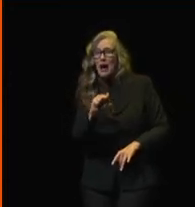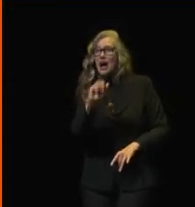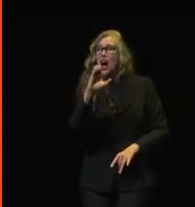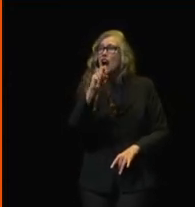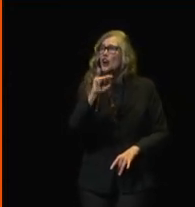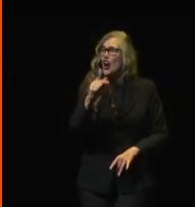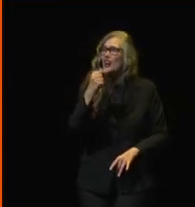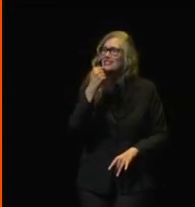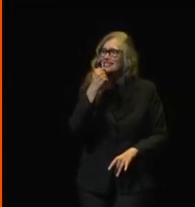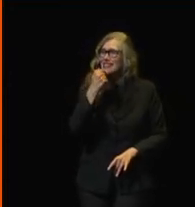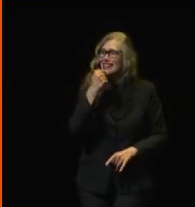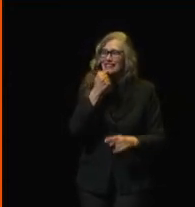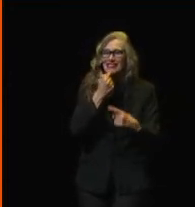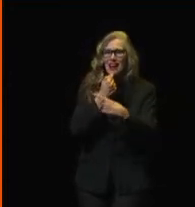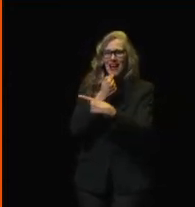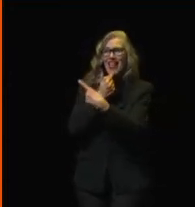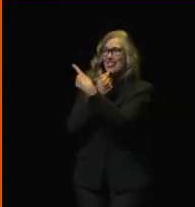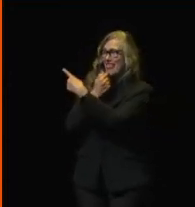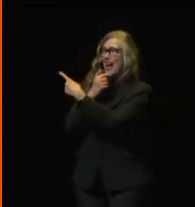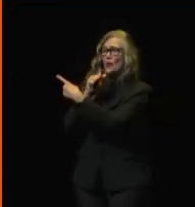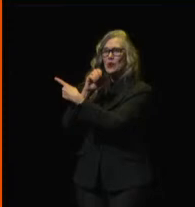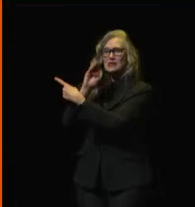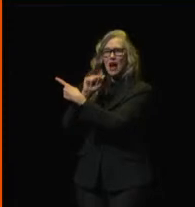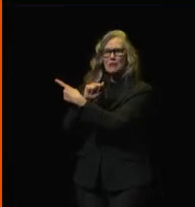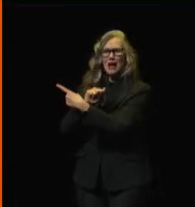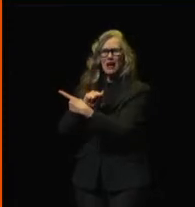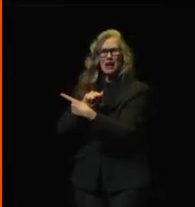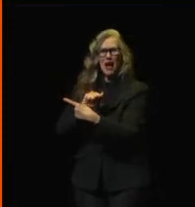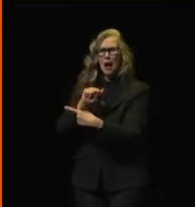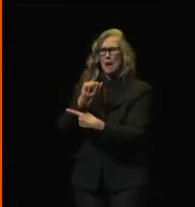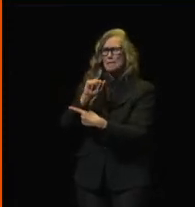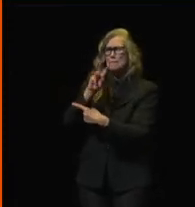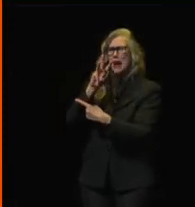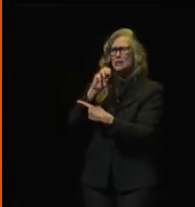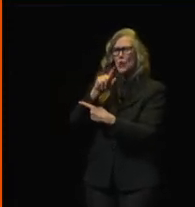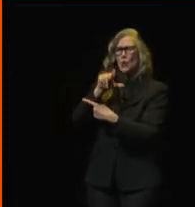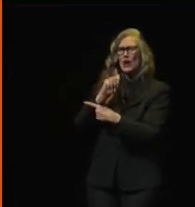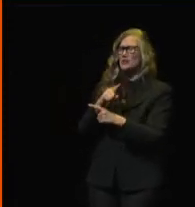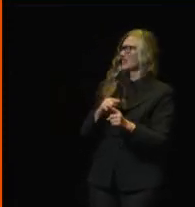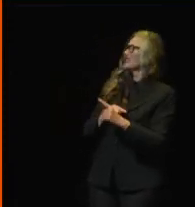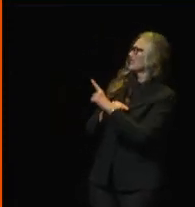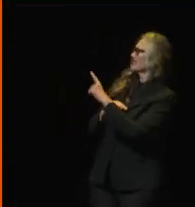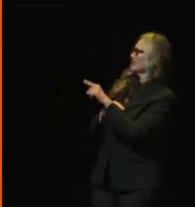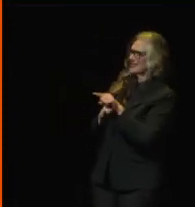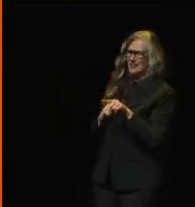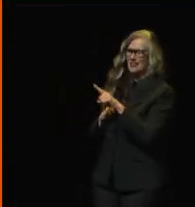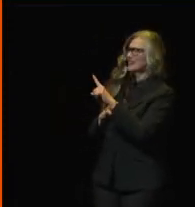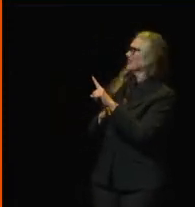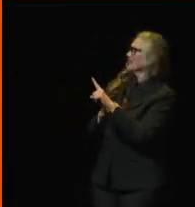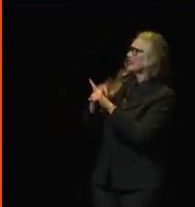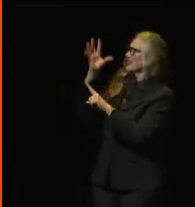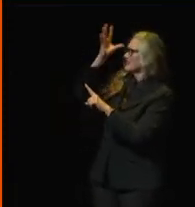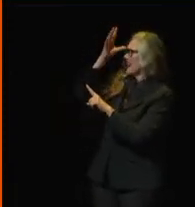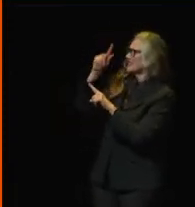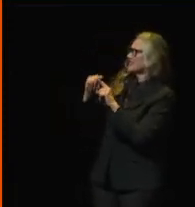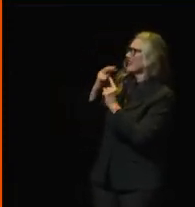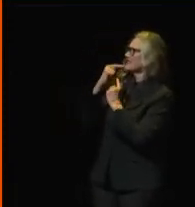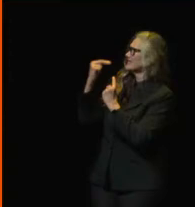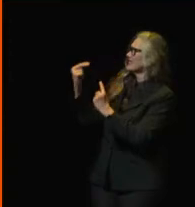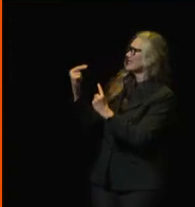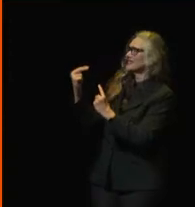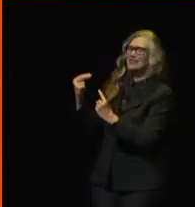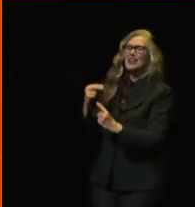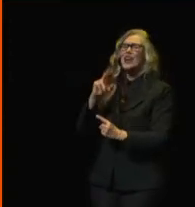song when I could still walk, before he was born. And then I got to tell him that actually, I recorded that song when he was a